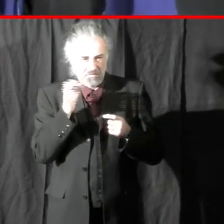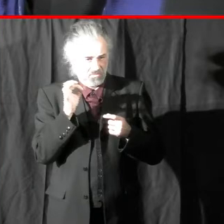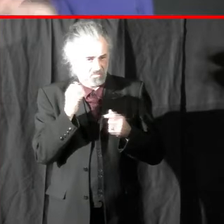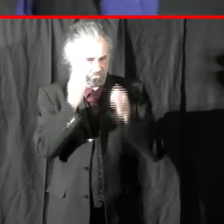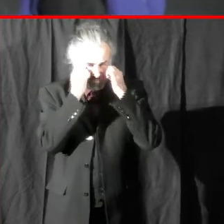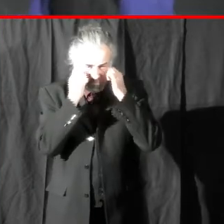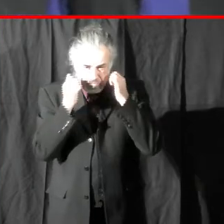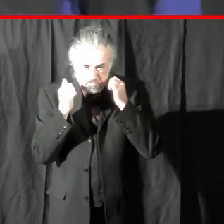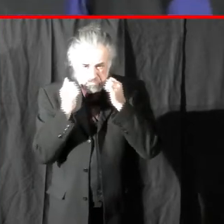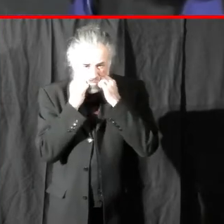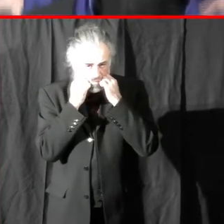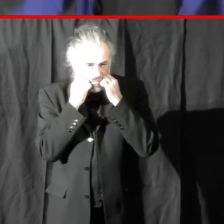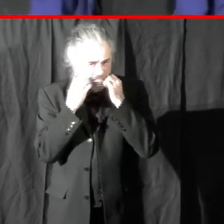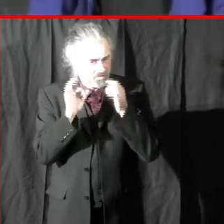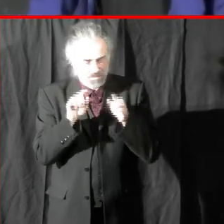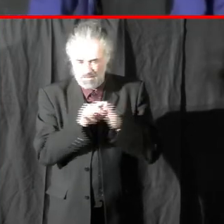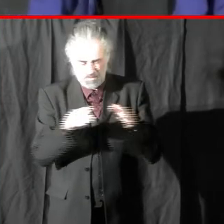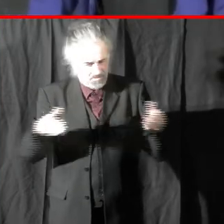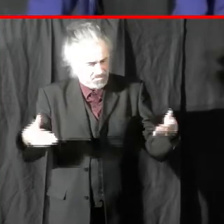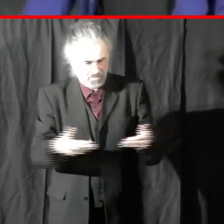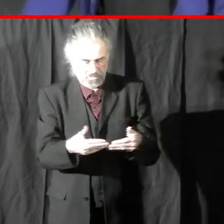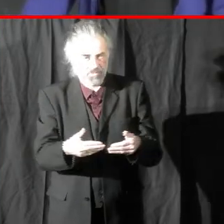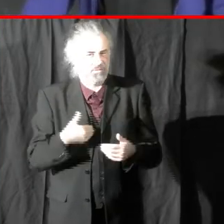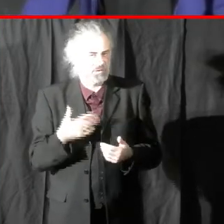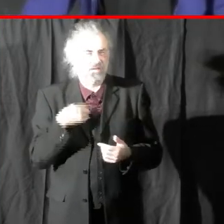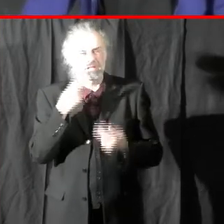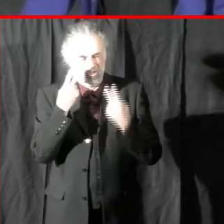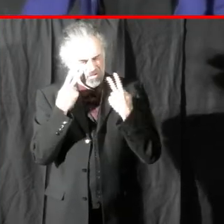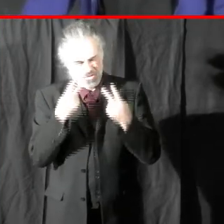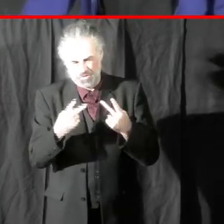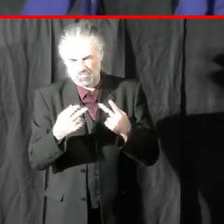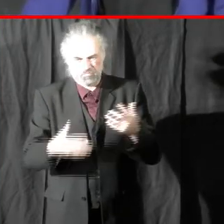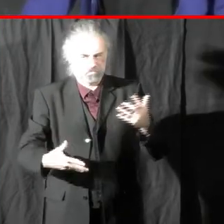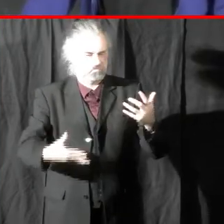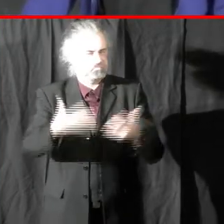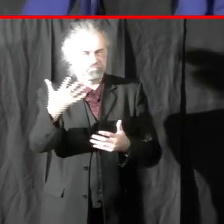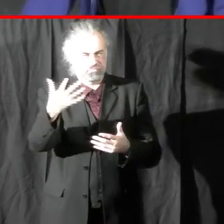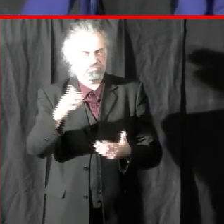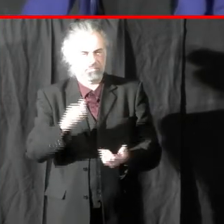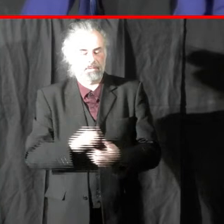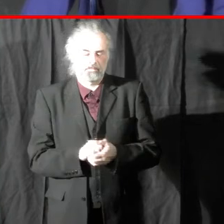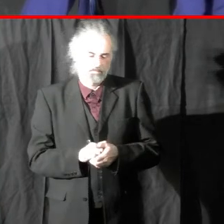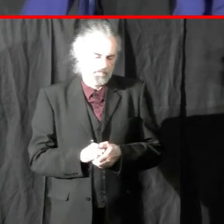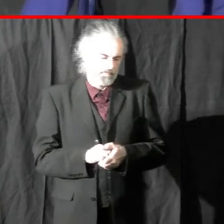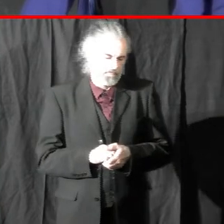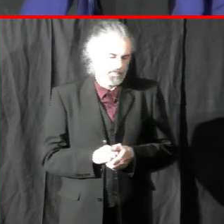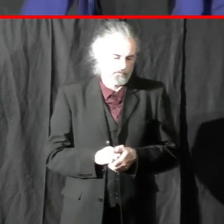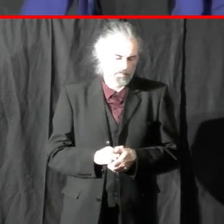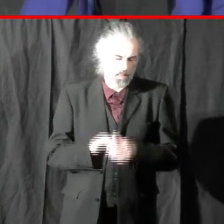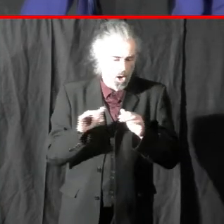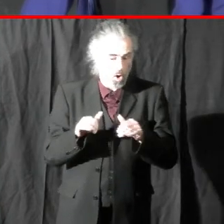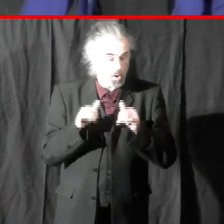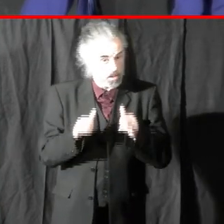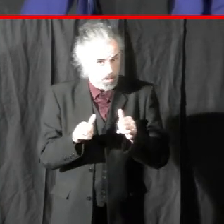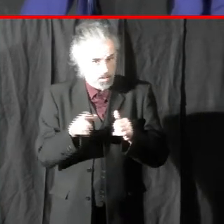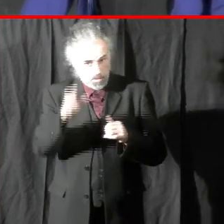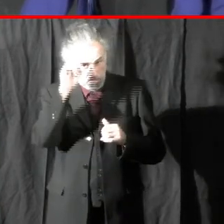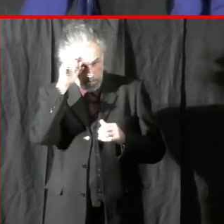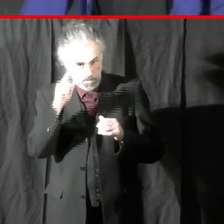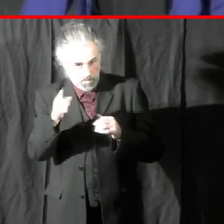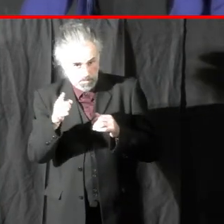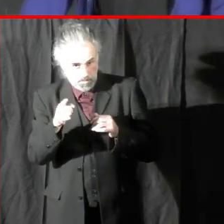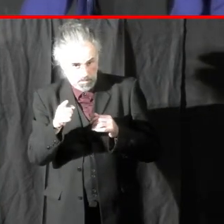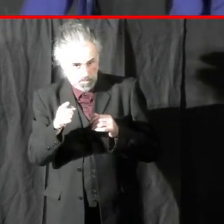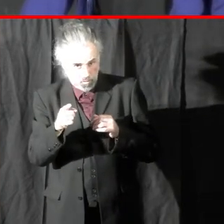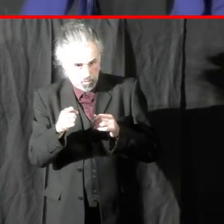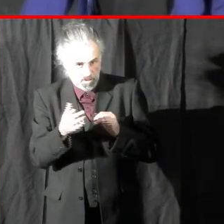we'll have results that show that they are completely out of order. Okay, awesome. In the meantime, Sam, do you remember the journalist that was writing the